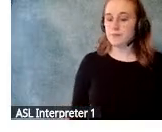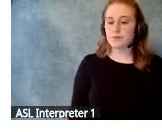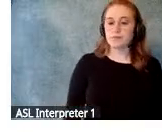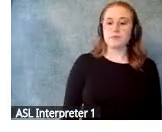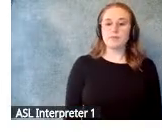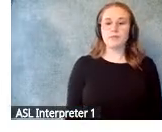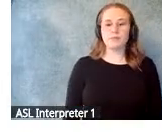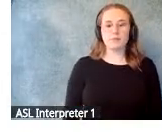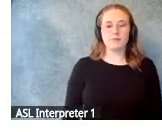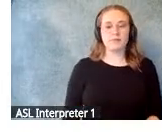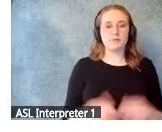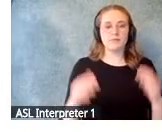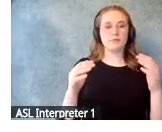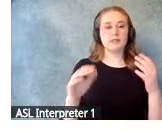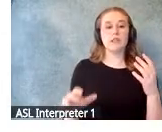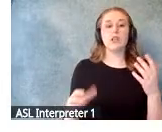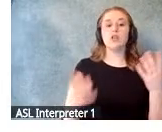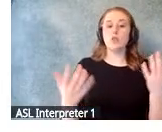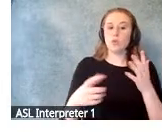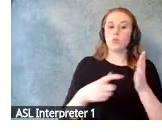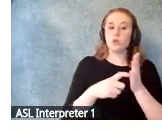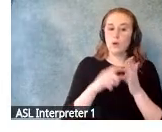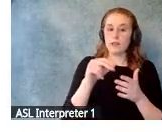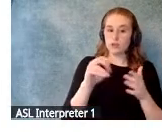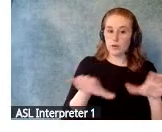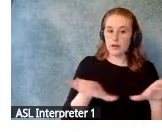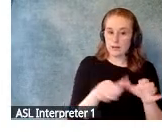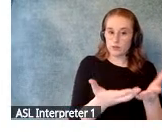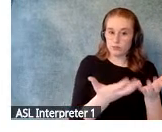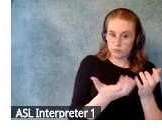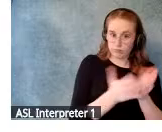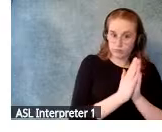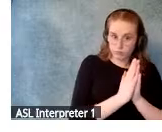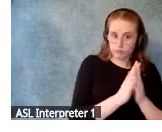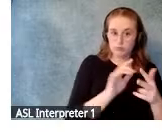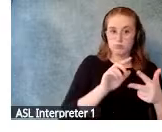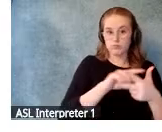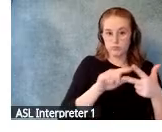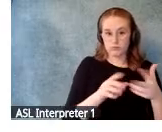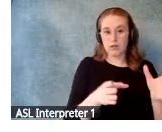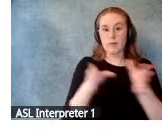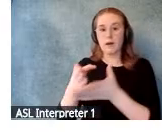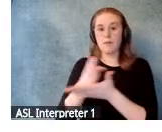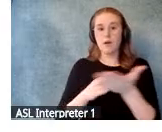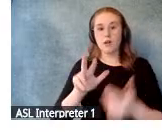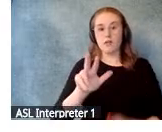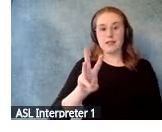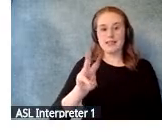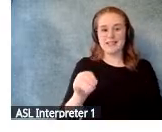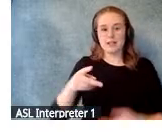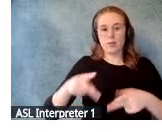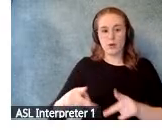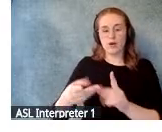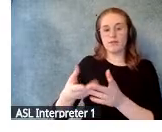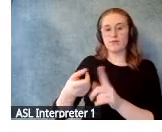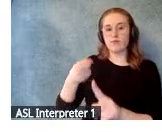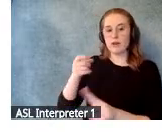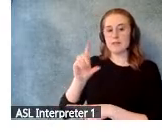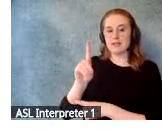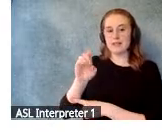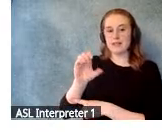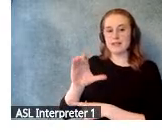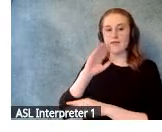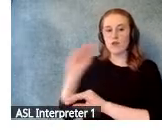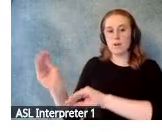In addition to required zoning actions sought from the City Planning Commission, a Part 360 permit is sought from DEC for the importation of